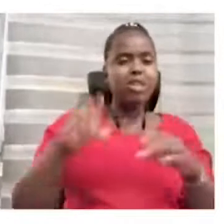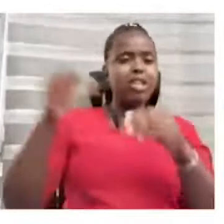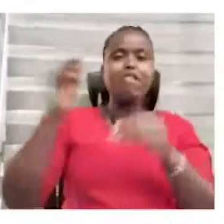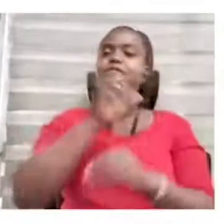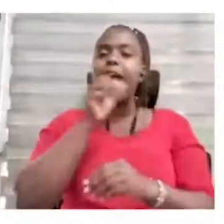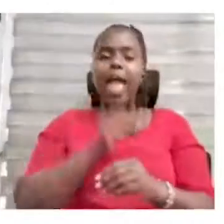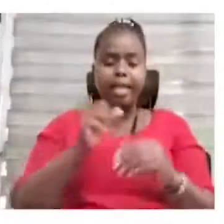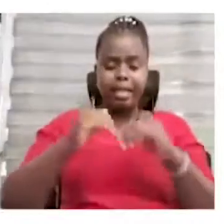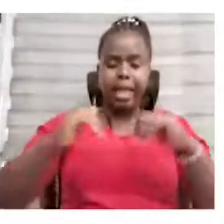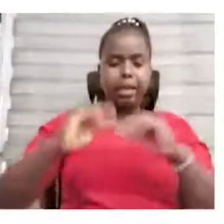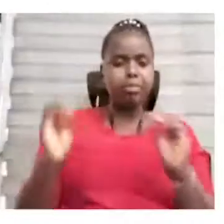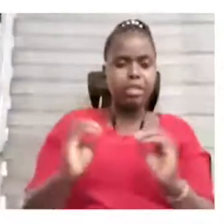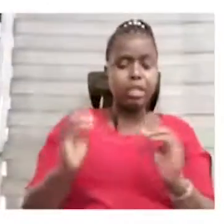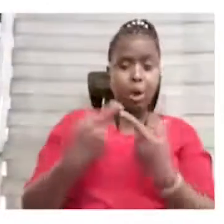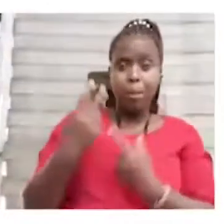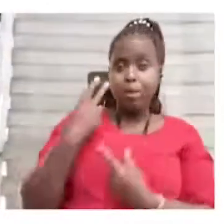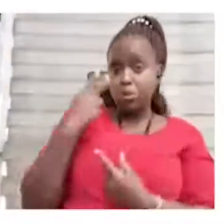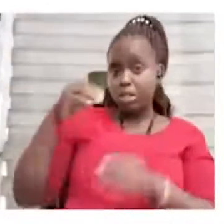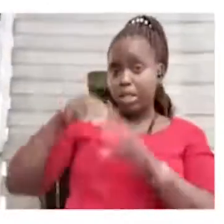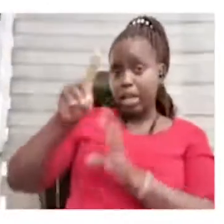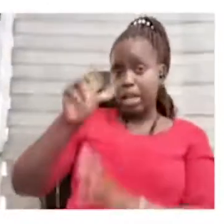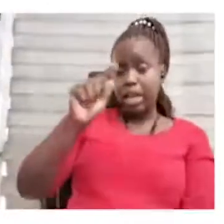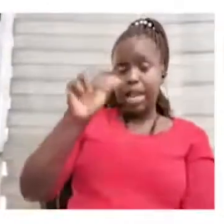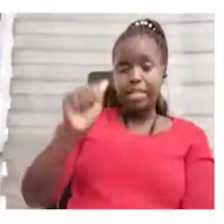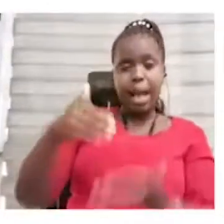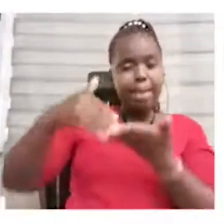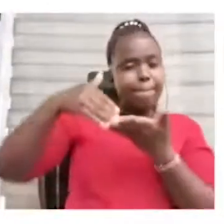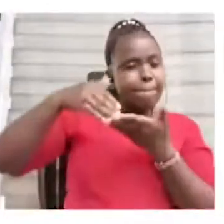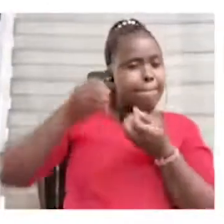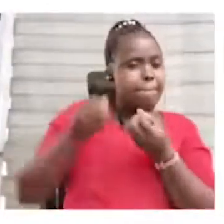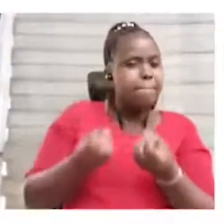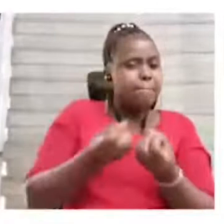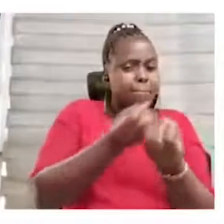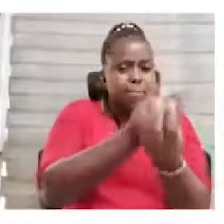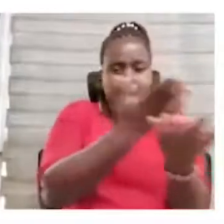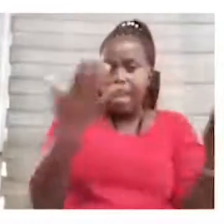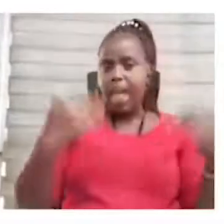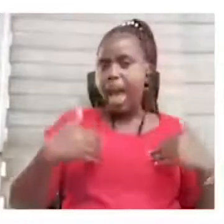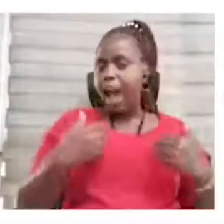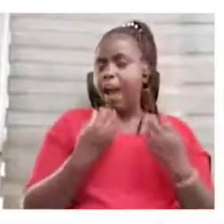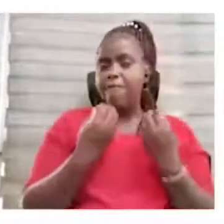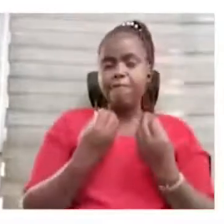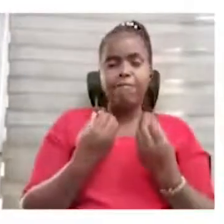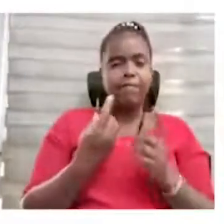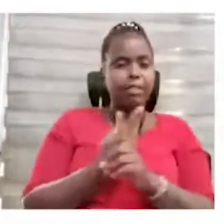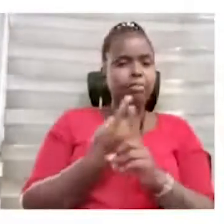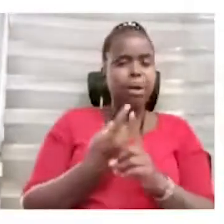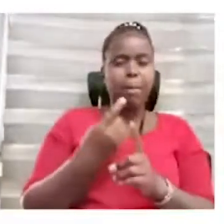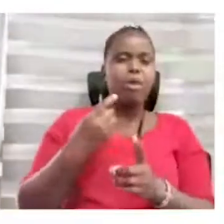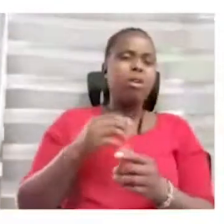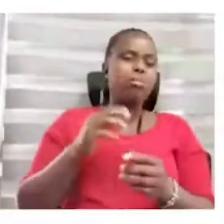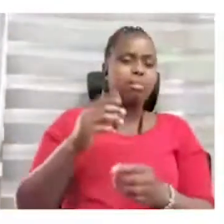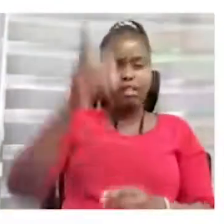what we saw in the data is that many of them have very, very, very basic phones. So